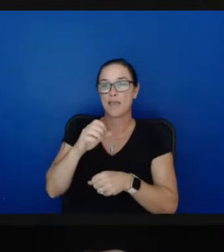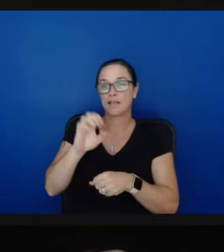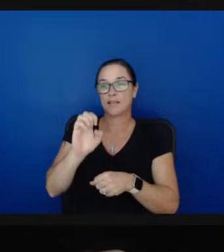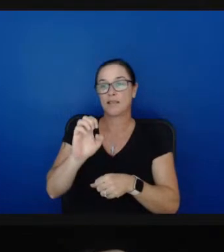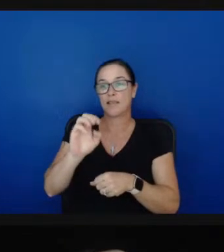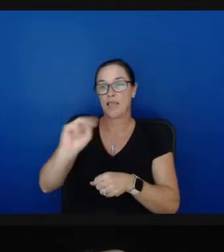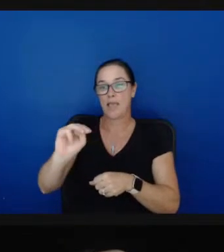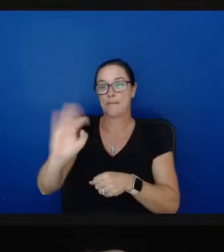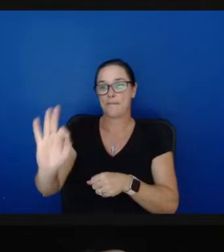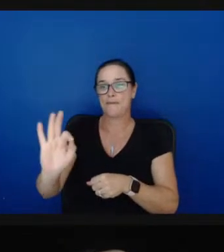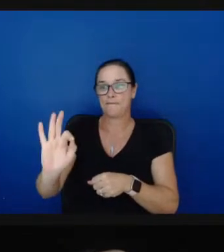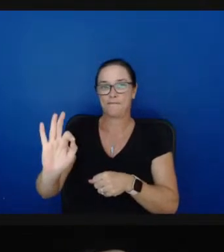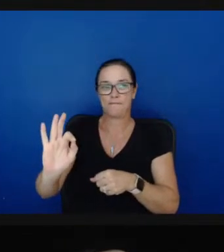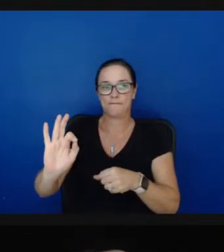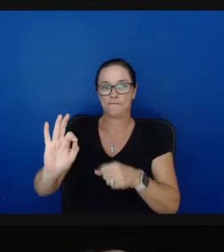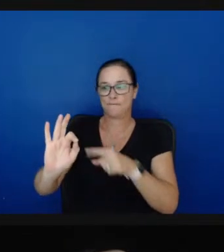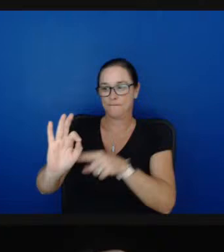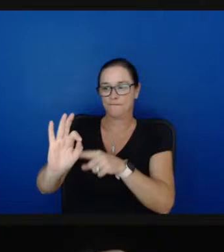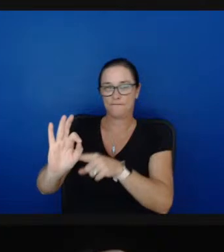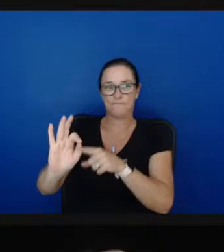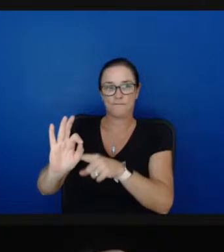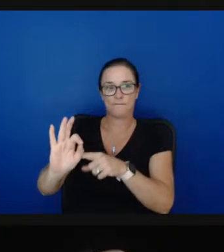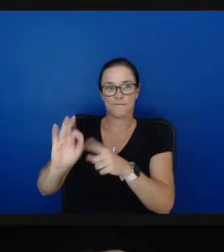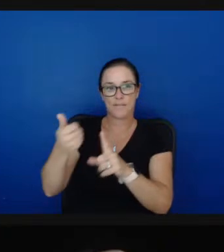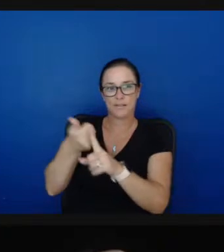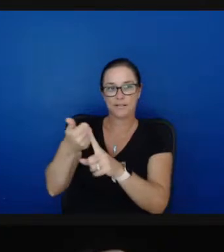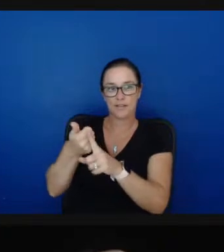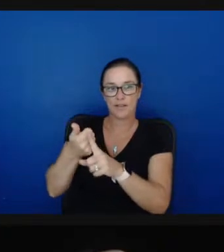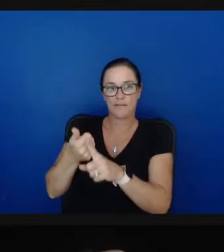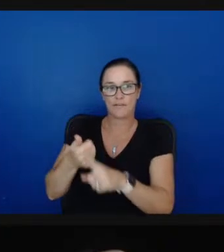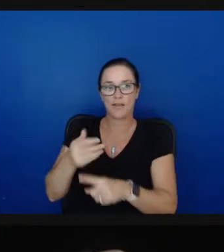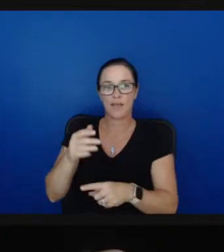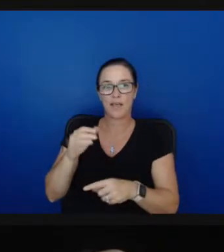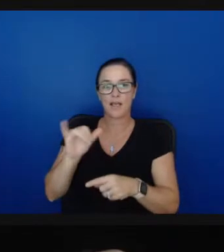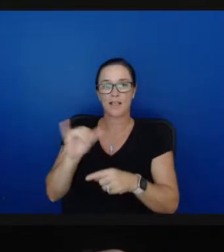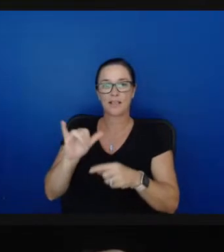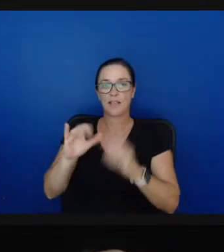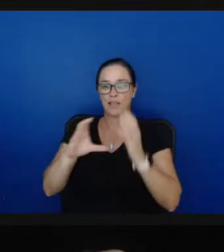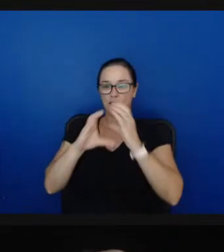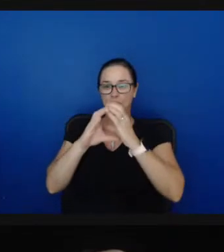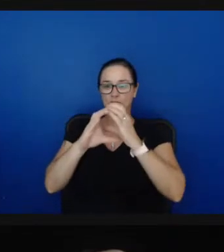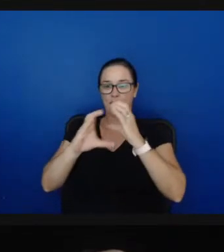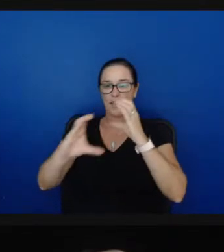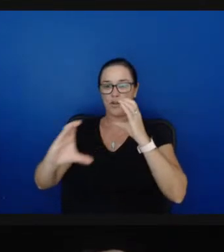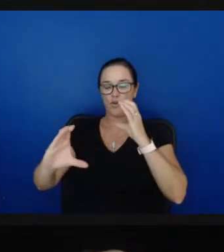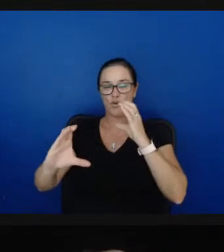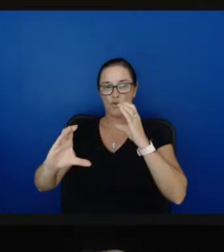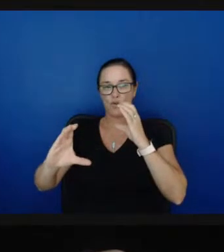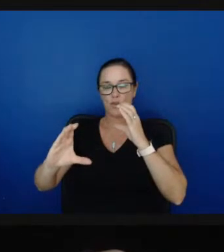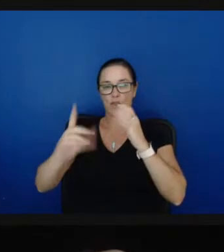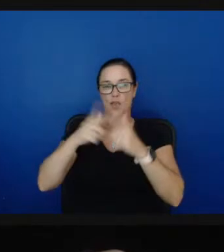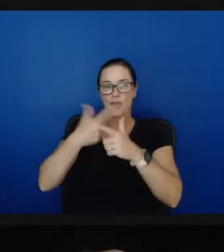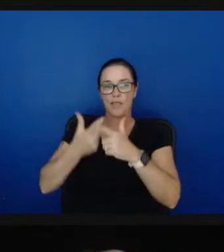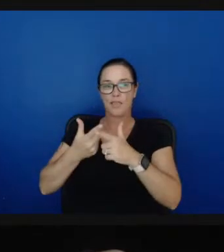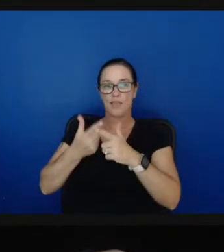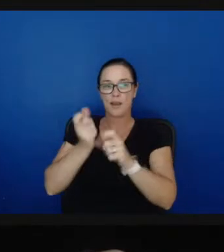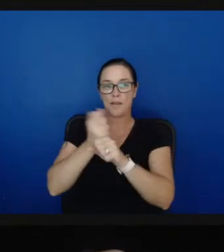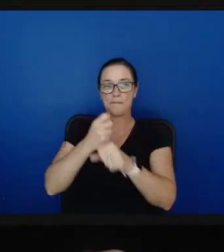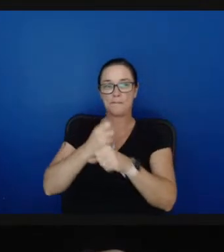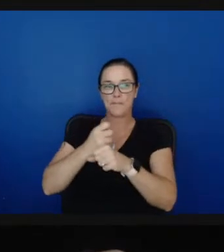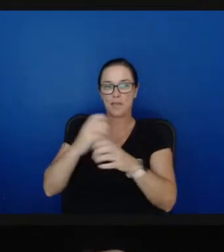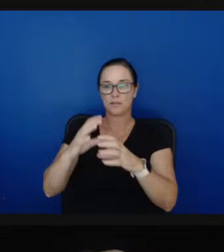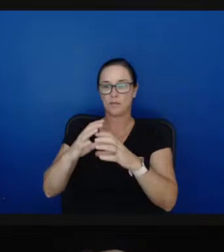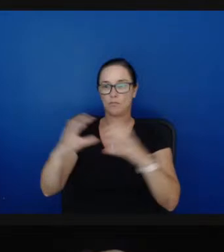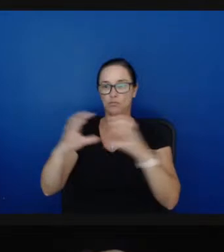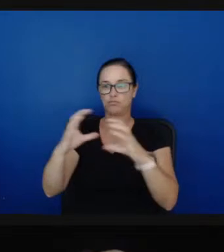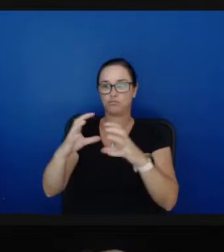it's in a geometry like a cylinder, like a lava tube, then it creates a disturbance to the